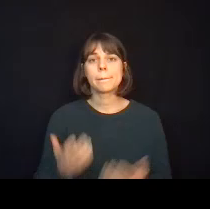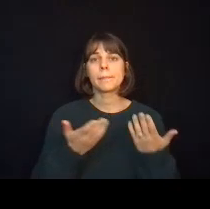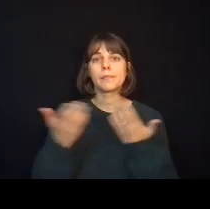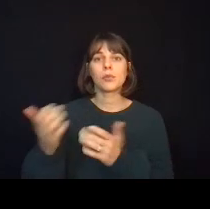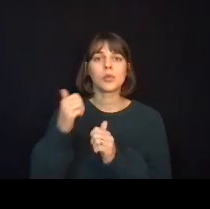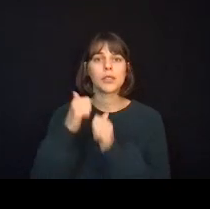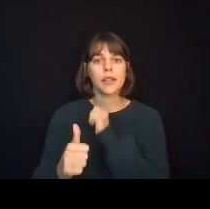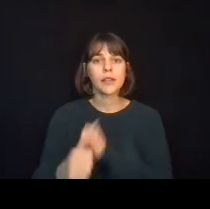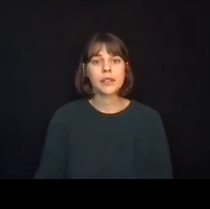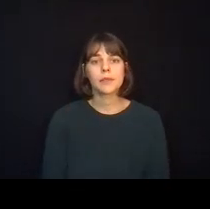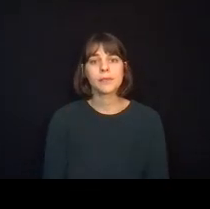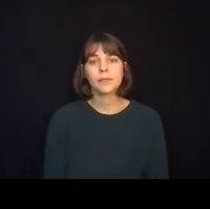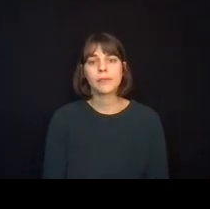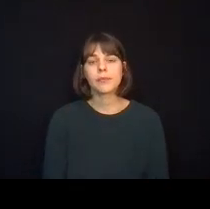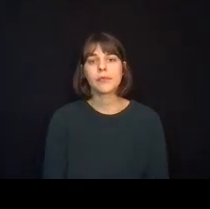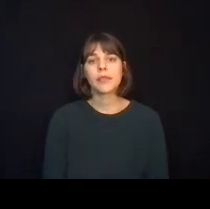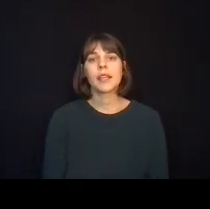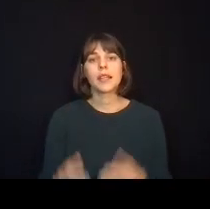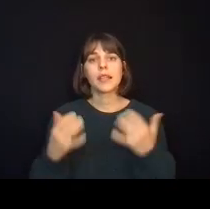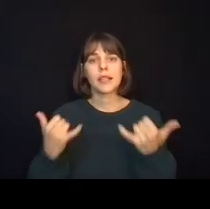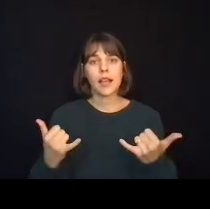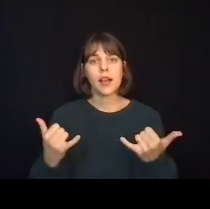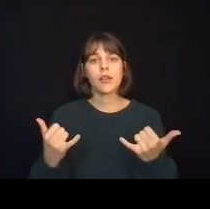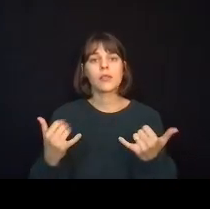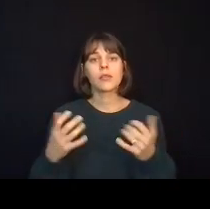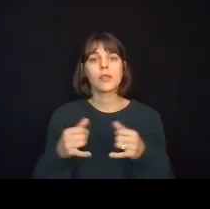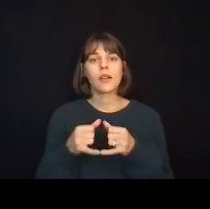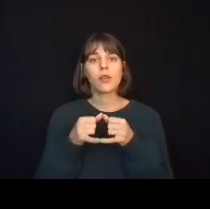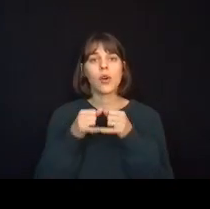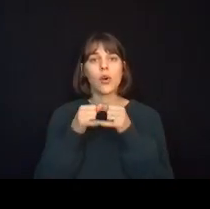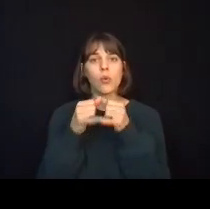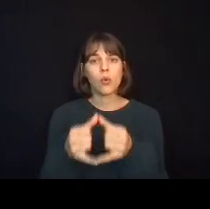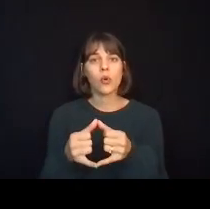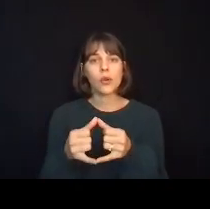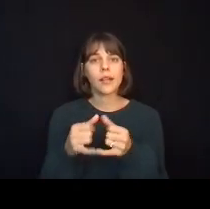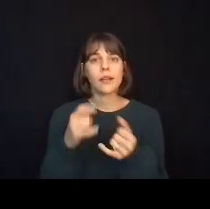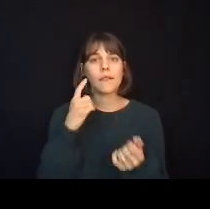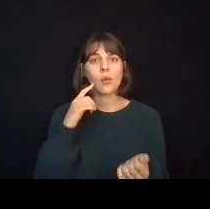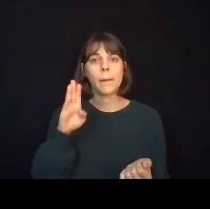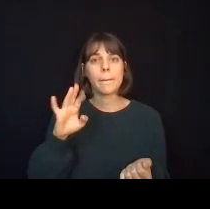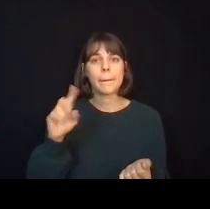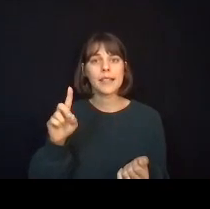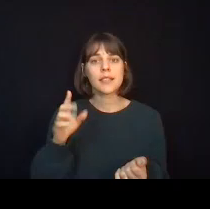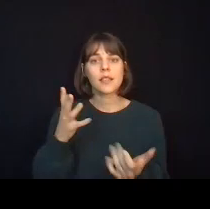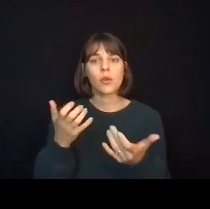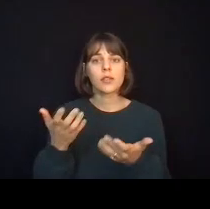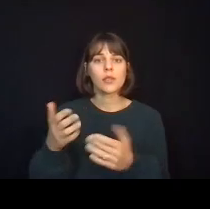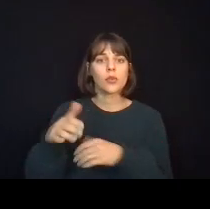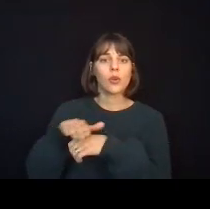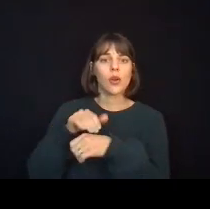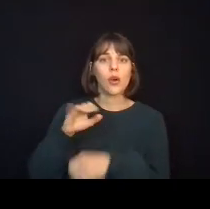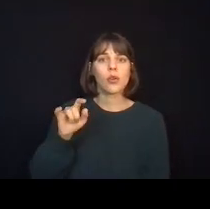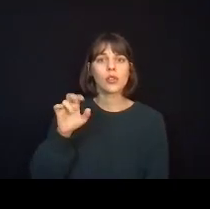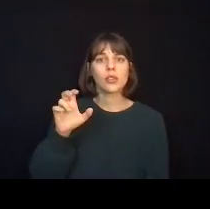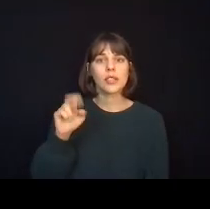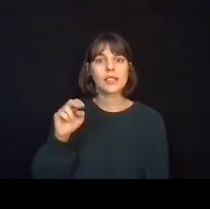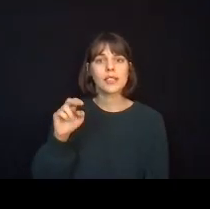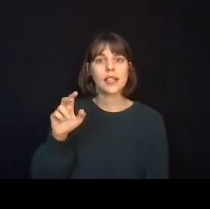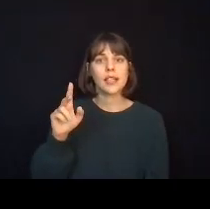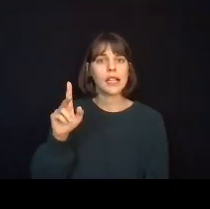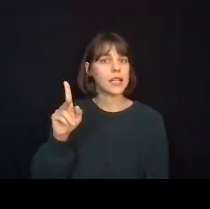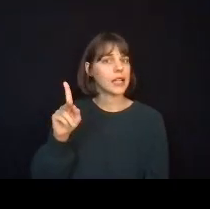Motion carries. Now we have awarding of bids, and I'd like to call Justin Cava to make a presentation or